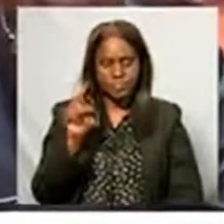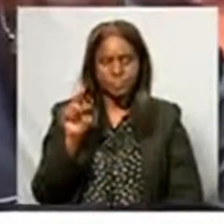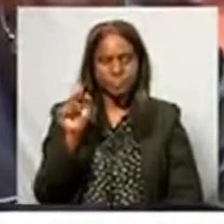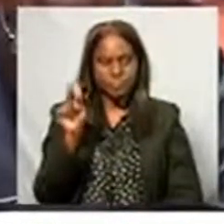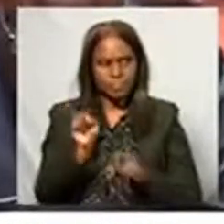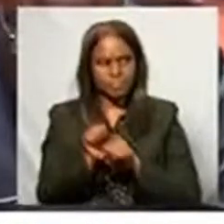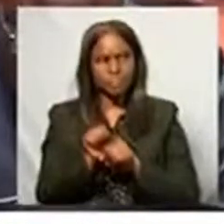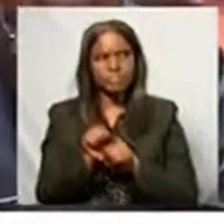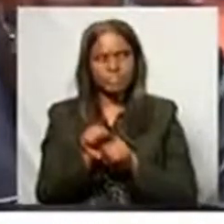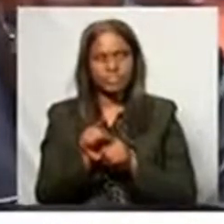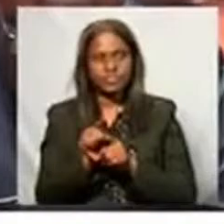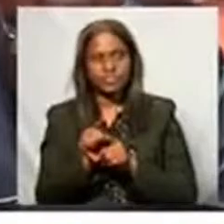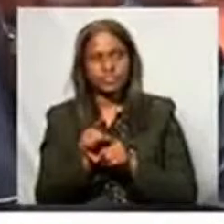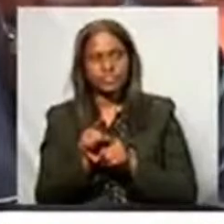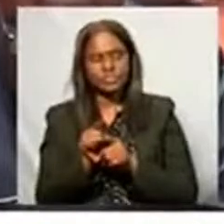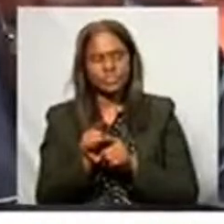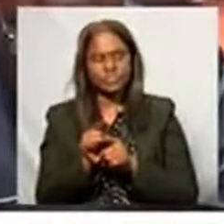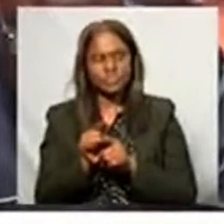a